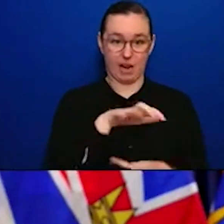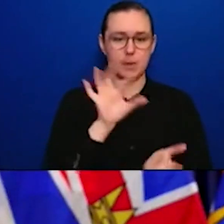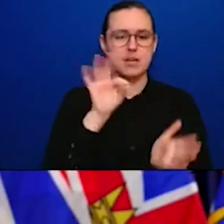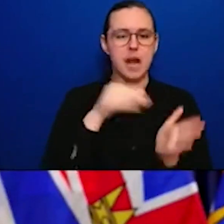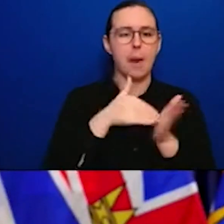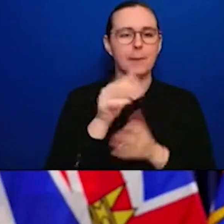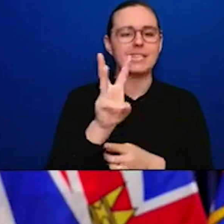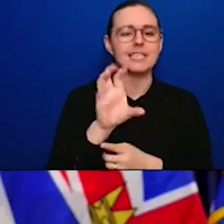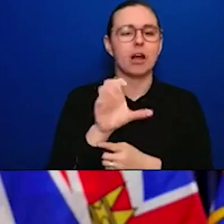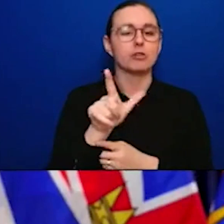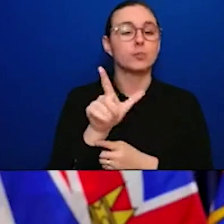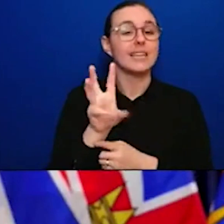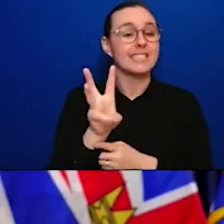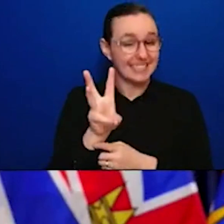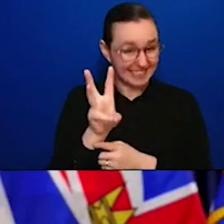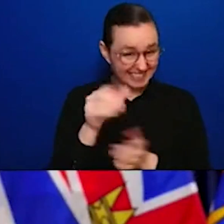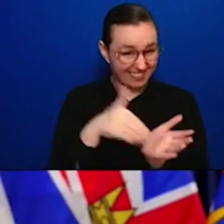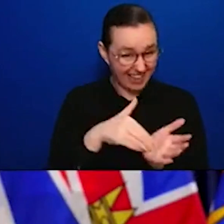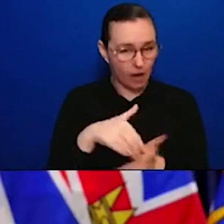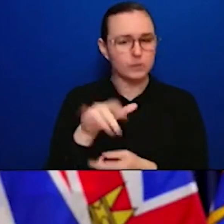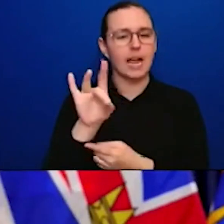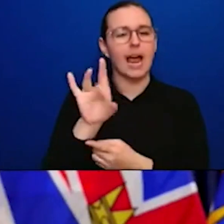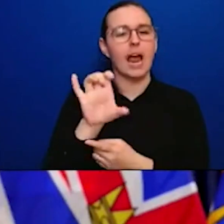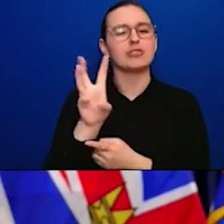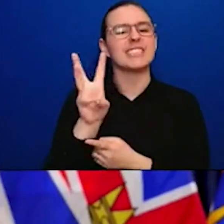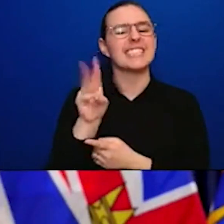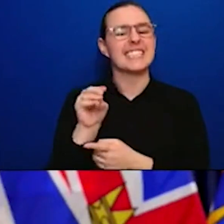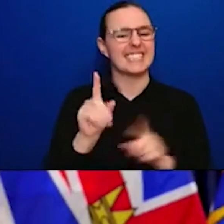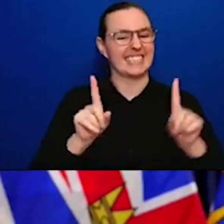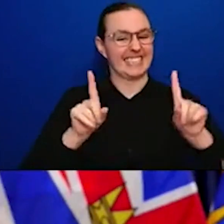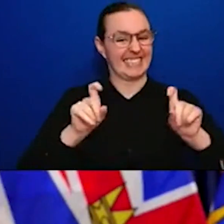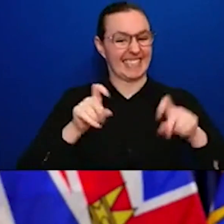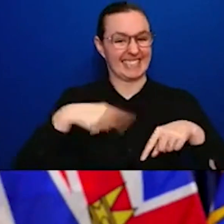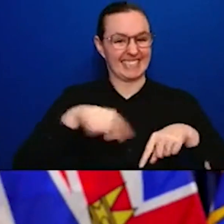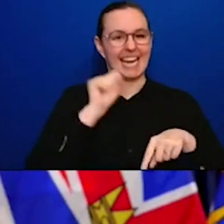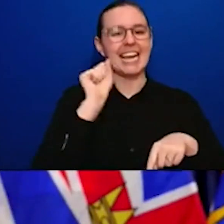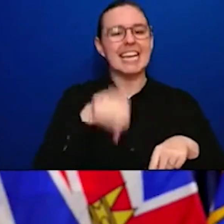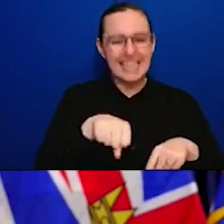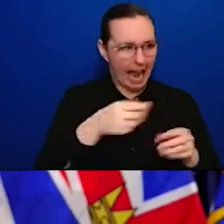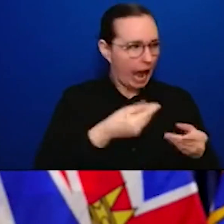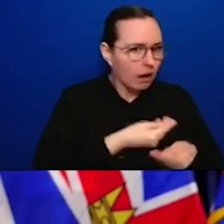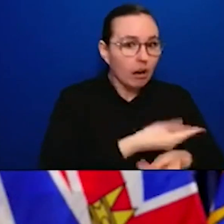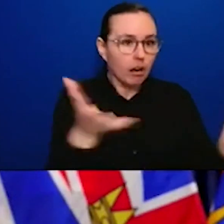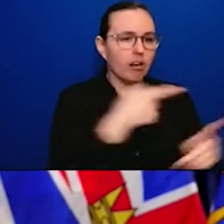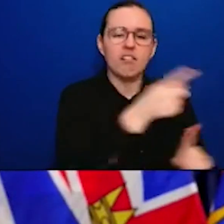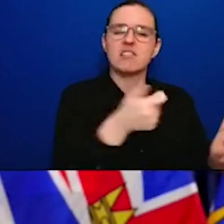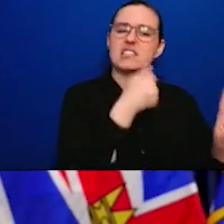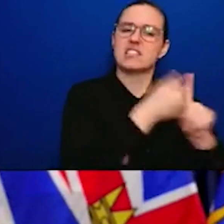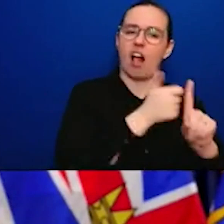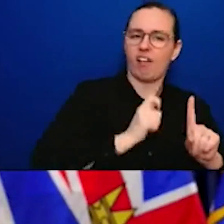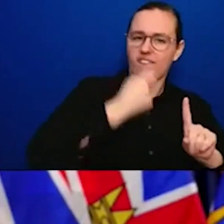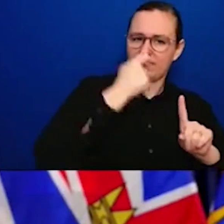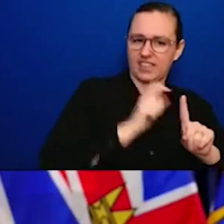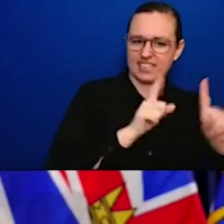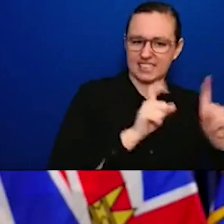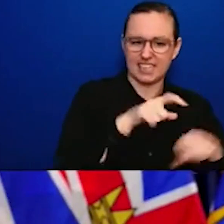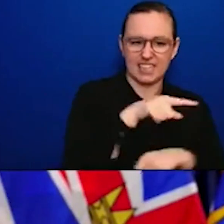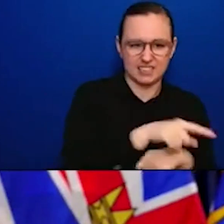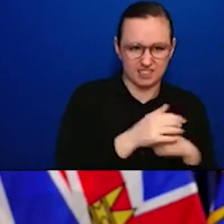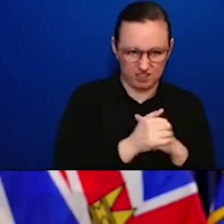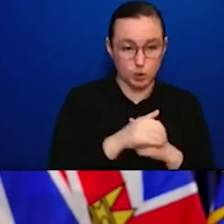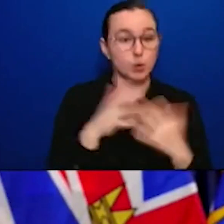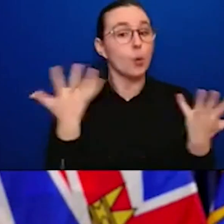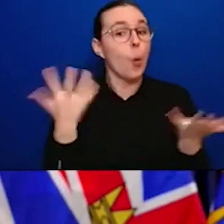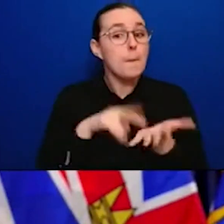9,626,860 tests suitable for self-administered use. Put it in context, to date, 4.4 million tests have been distributed to